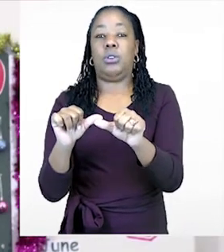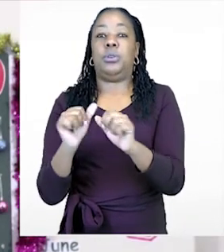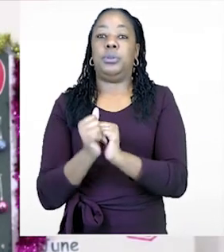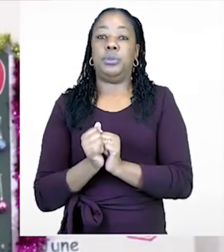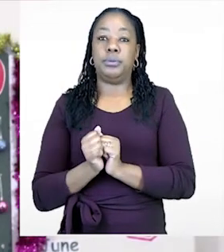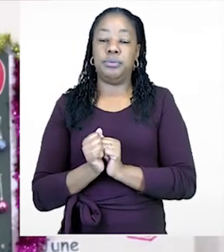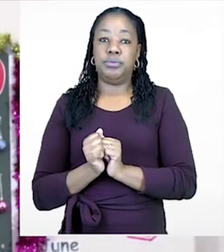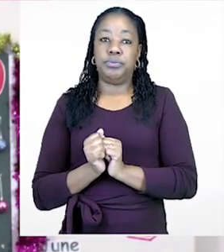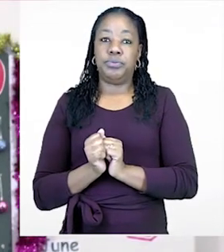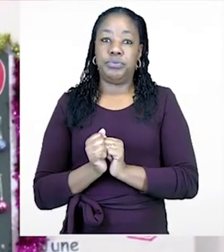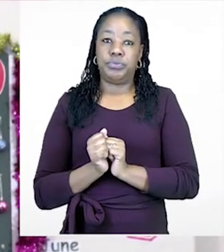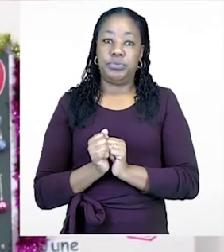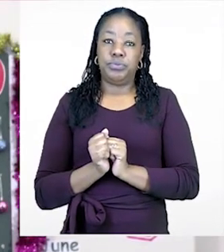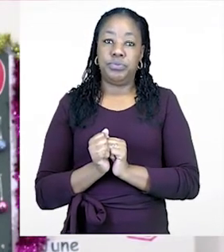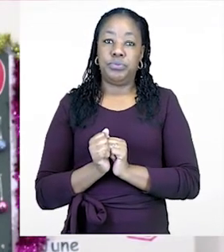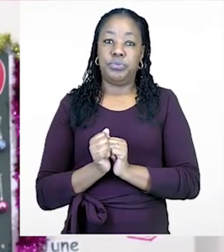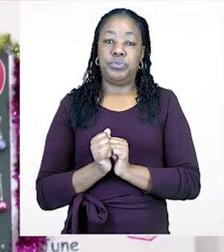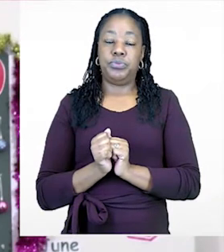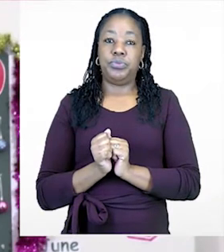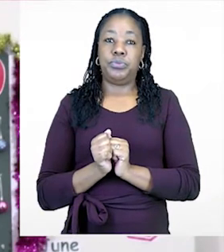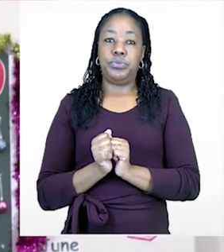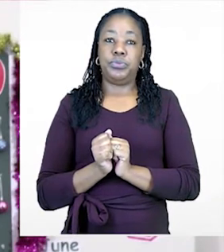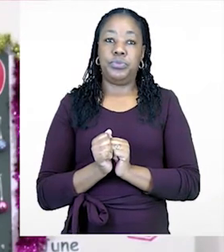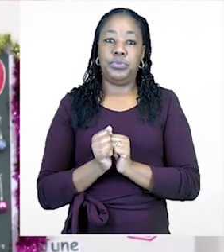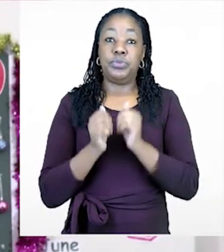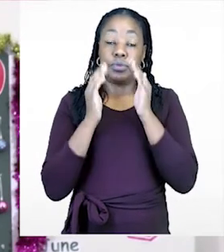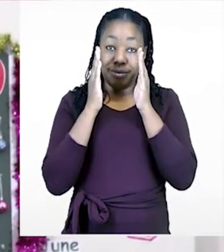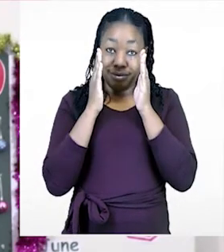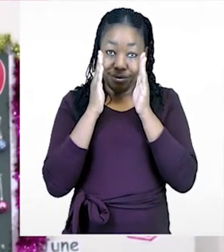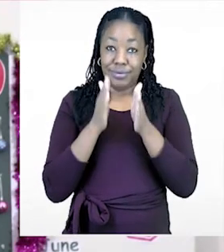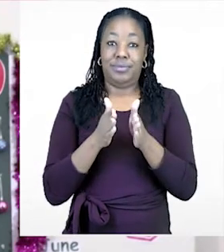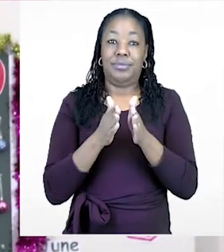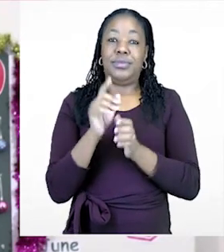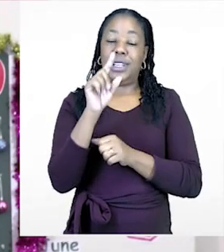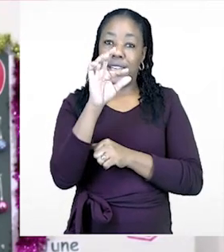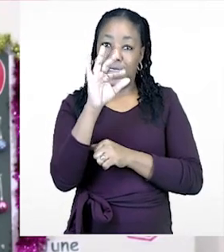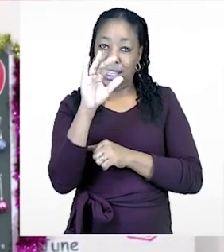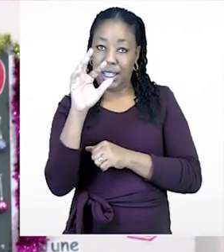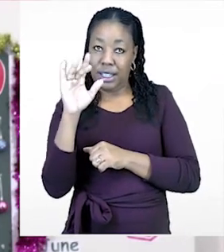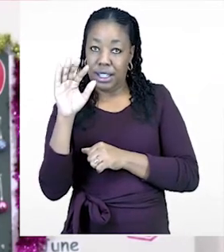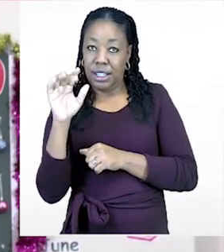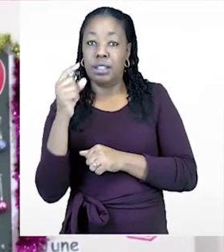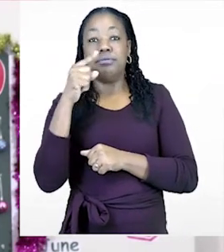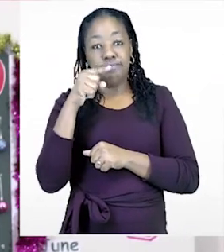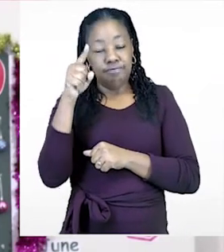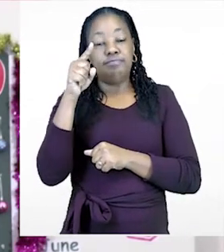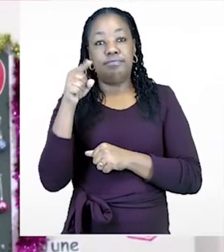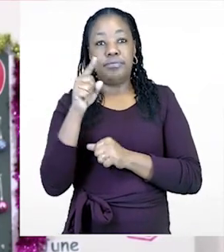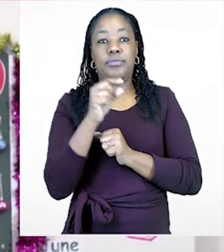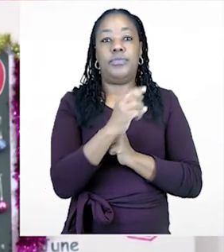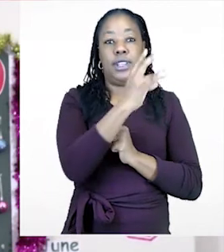number. Make sure that you check your work by trying to count. For example, 7,